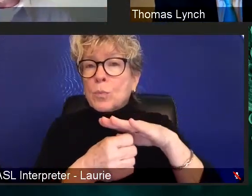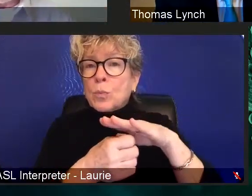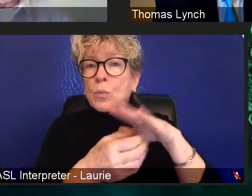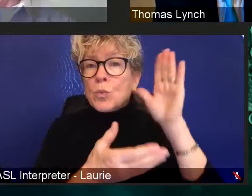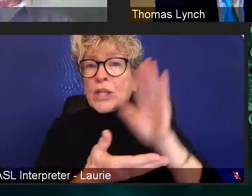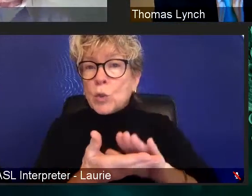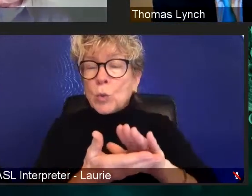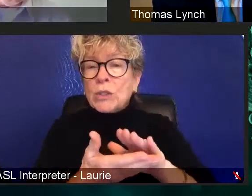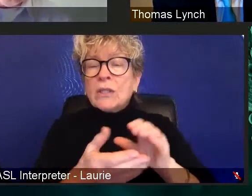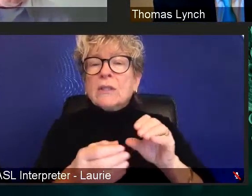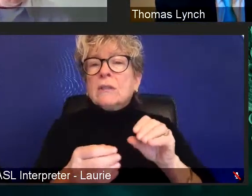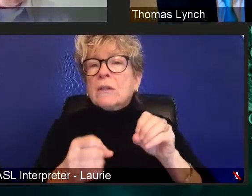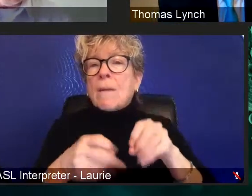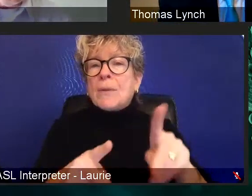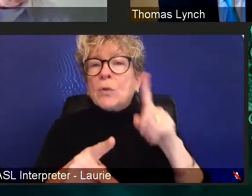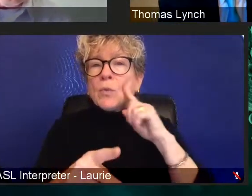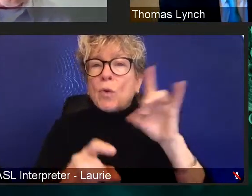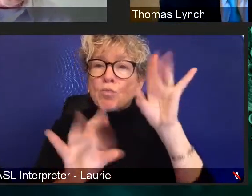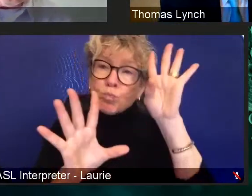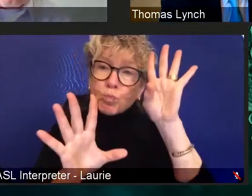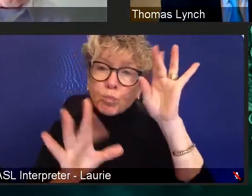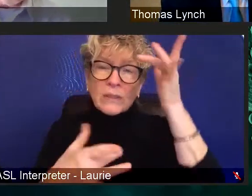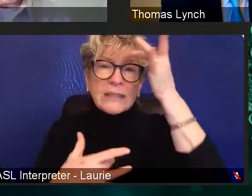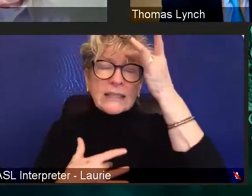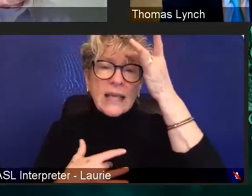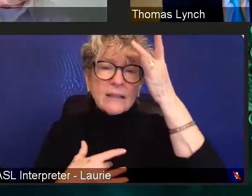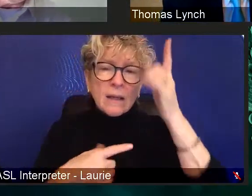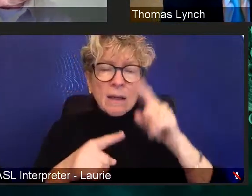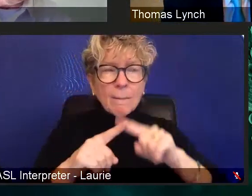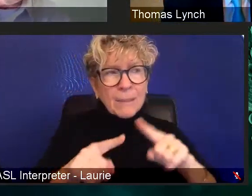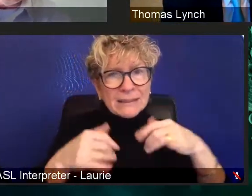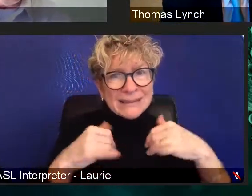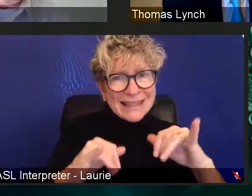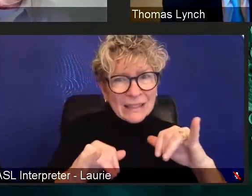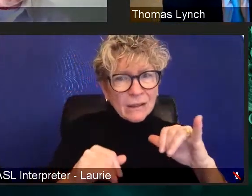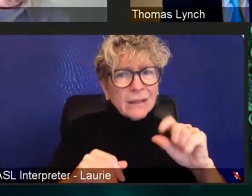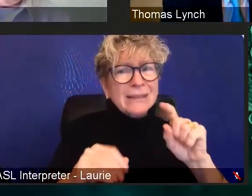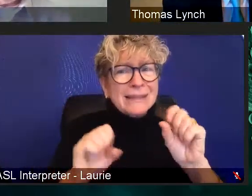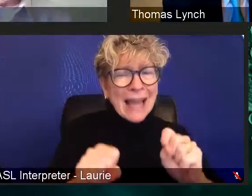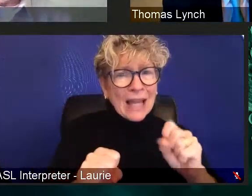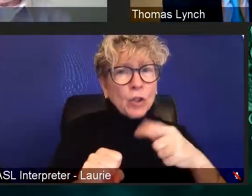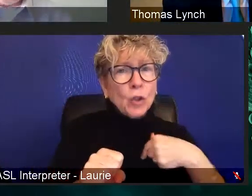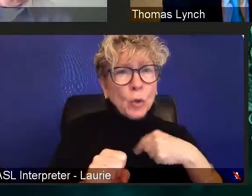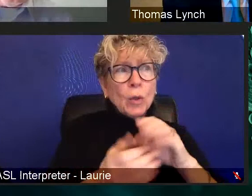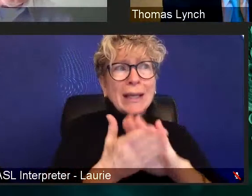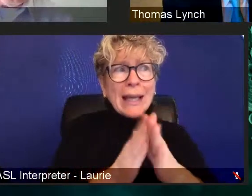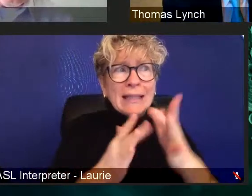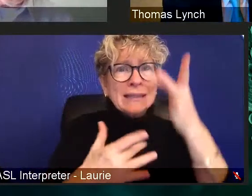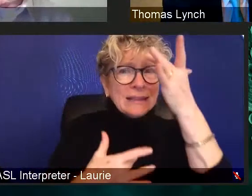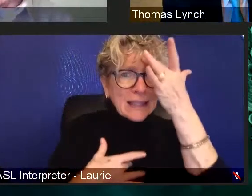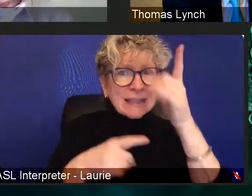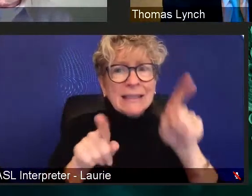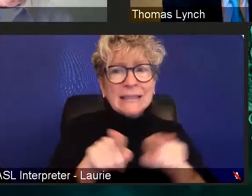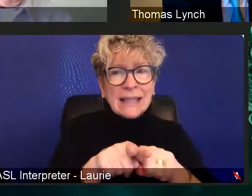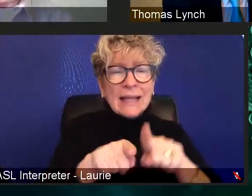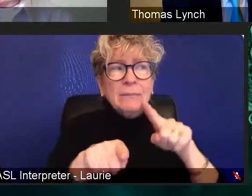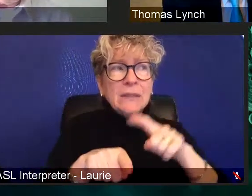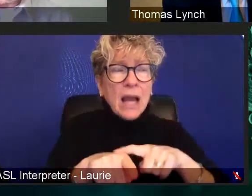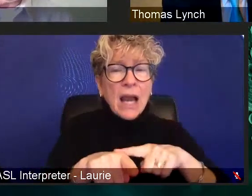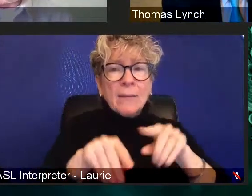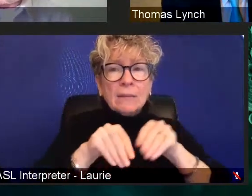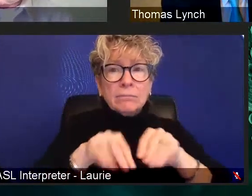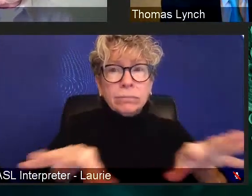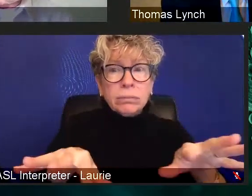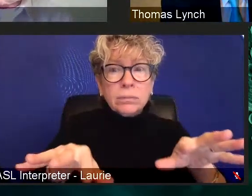really, to what extent can people become infected and also transmit the virus while asymptomatic, while